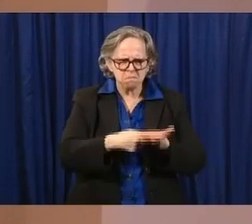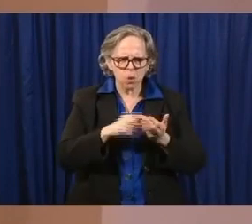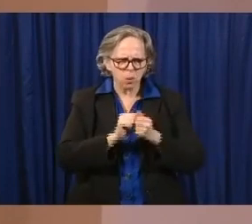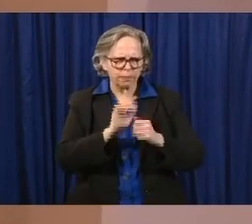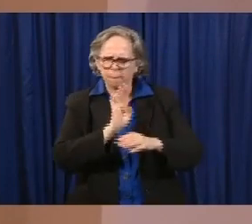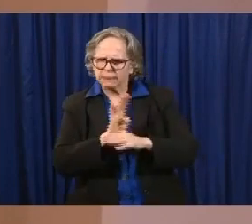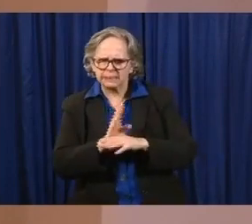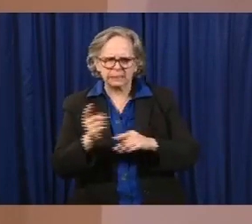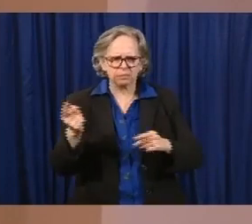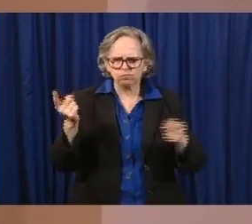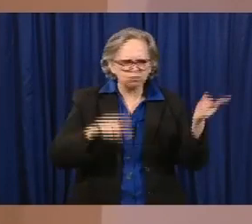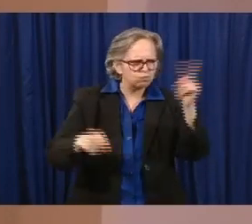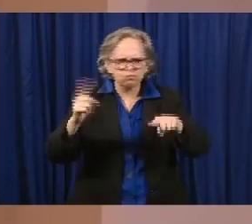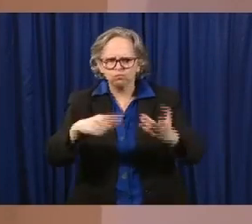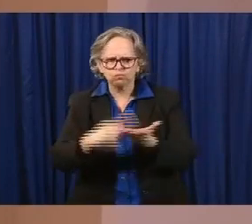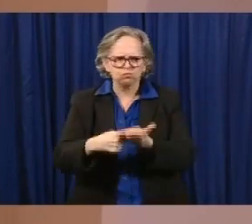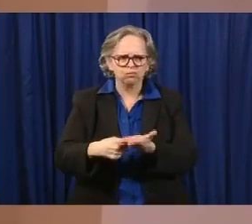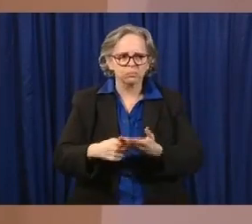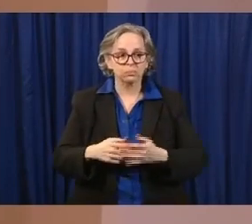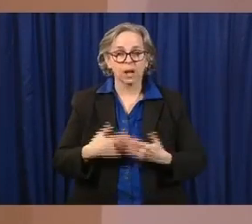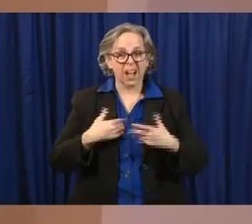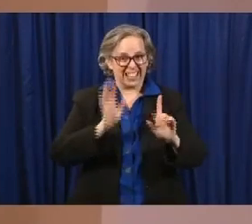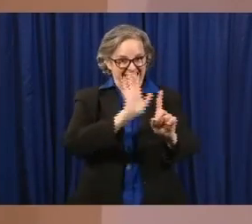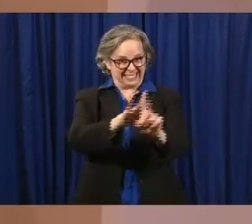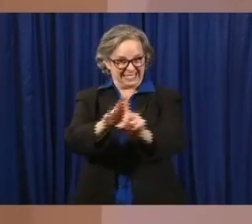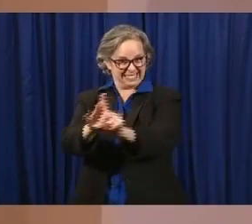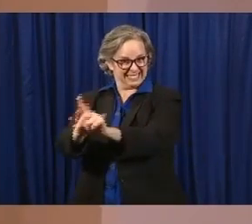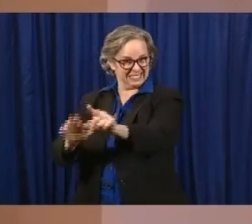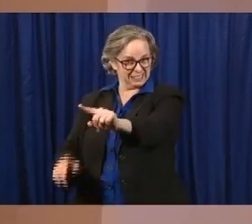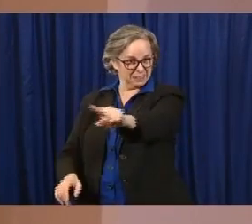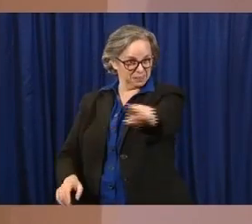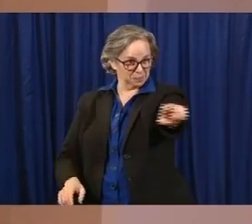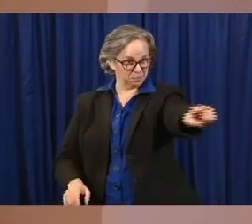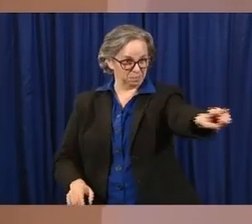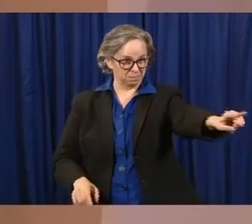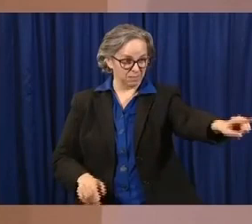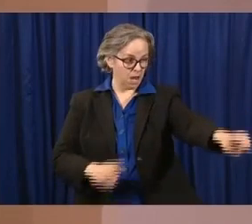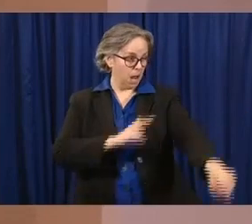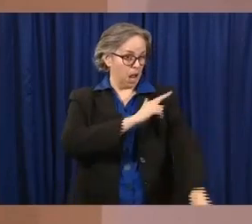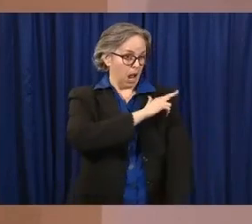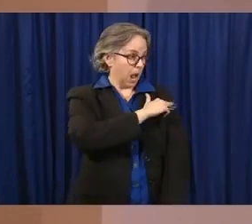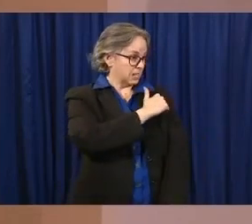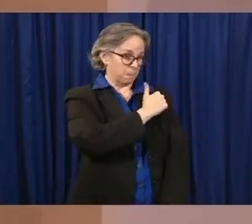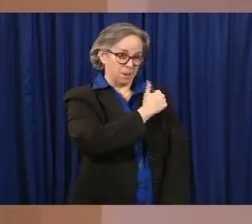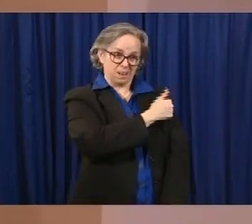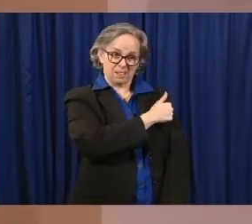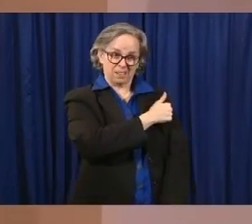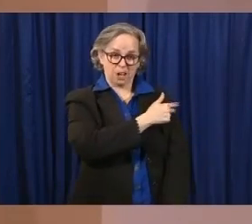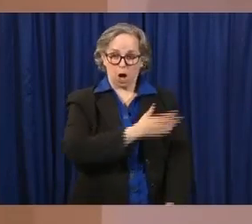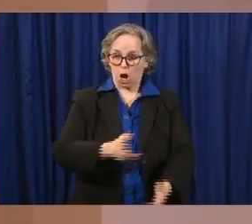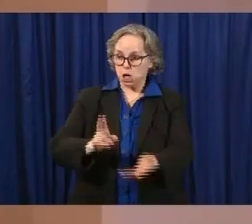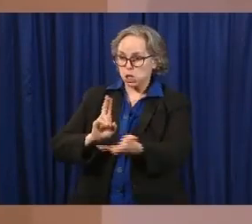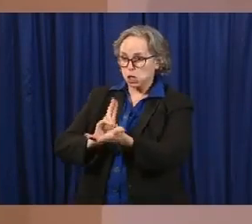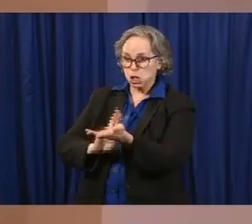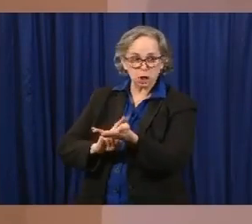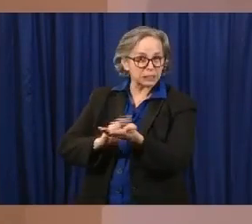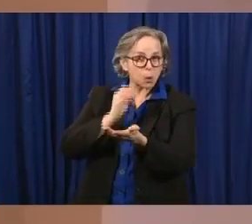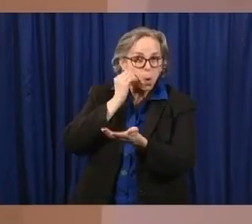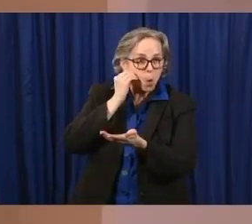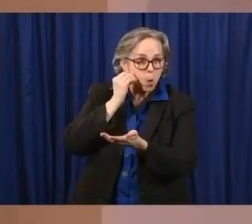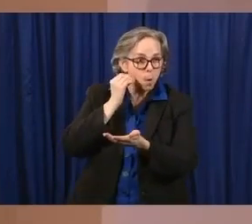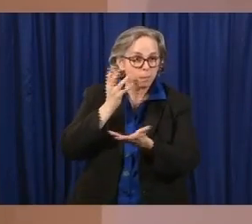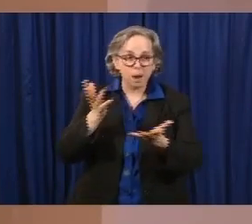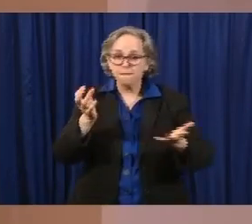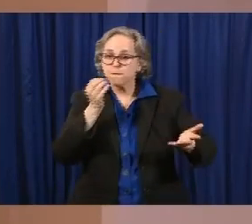this as an occasion to remind folks that from hospitals to nursing homes to food services